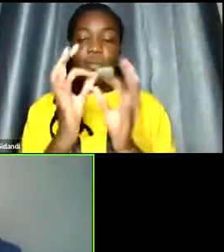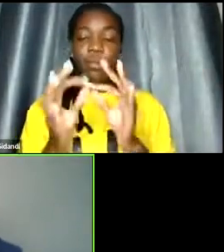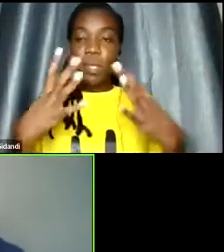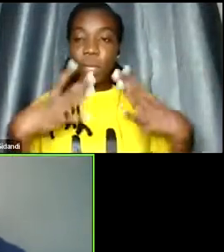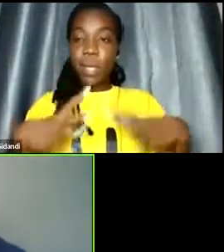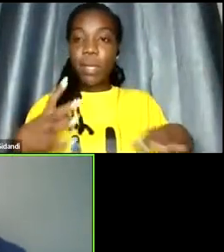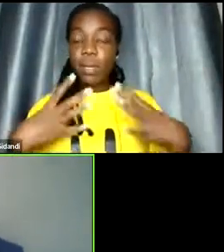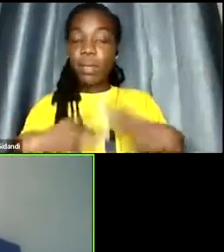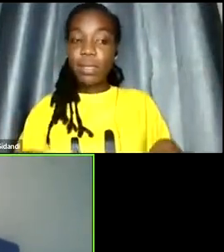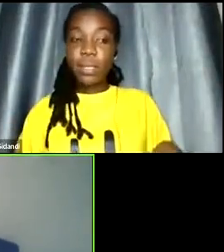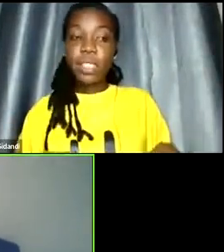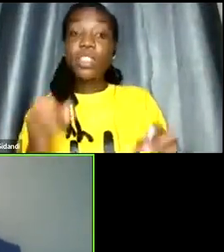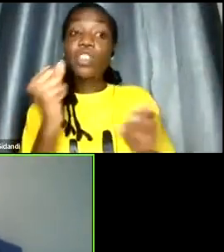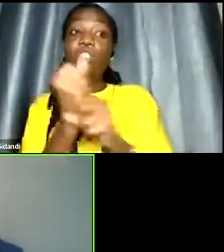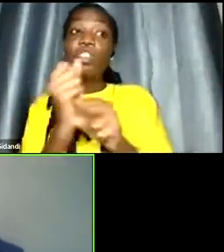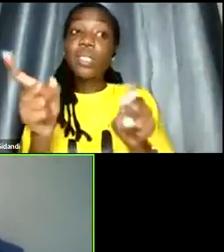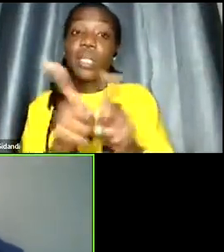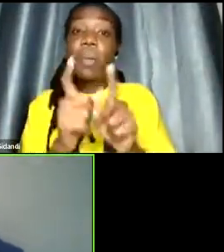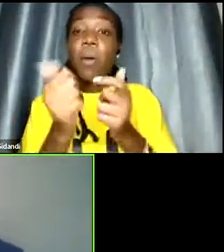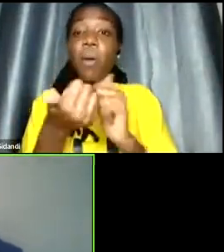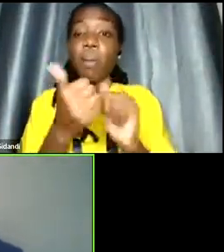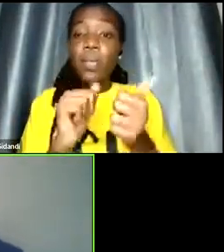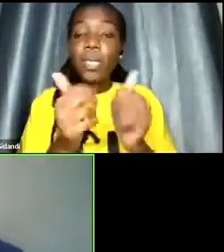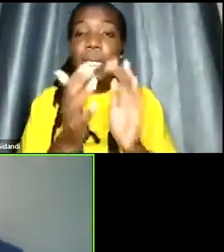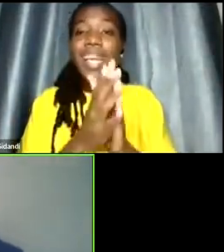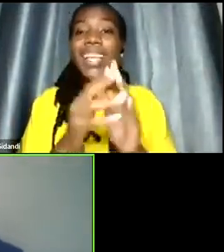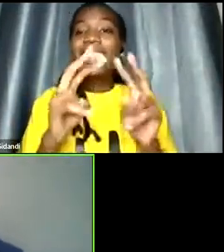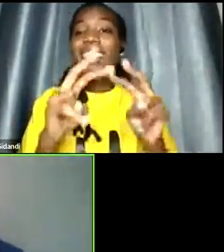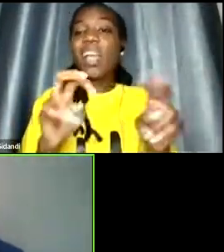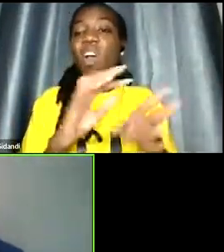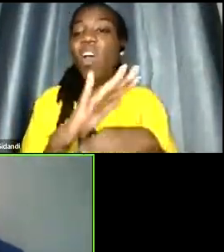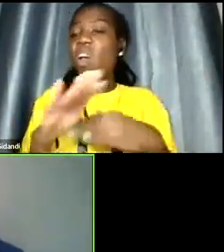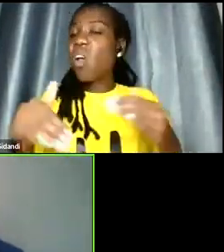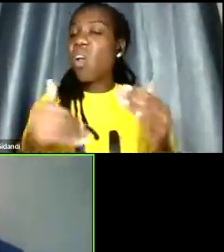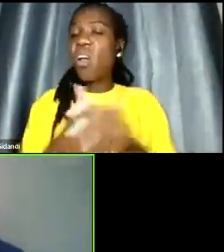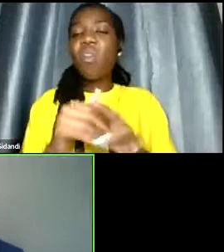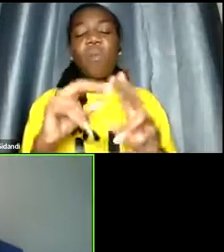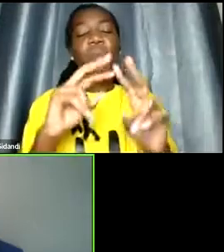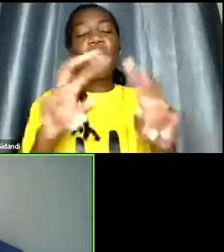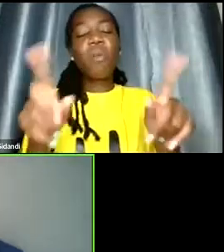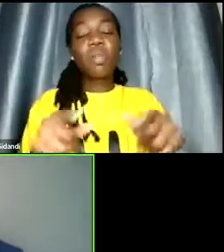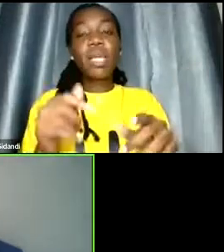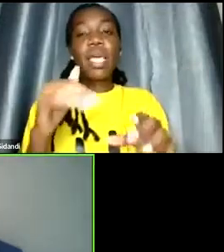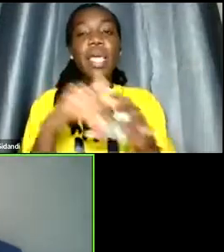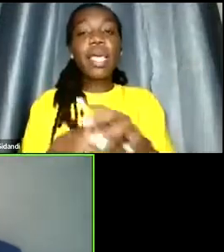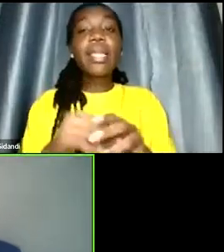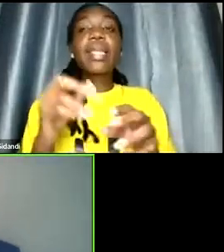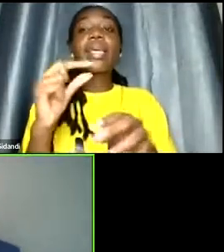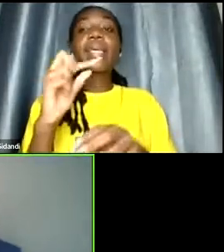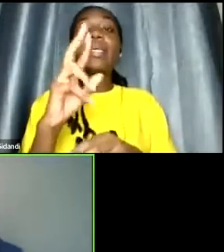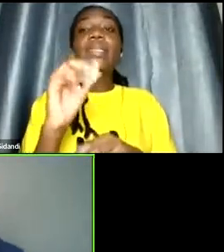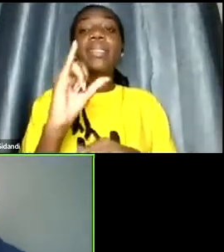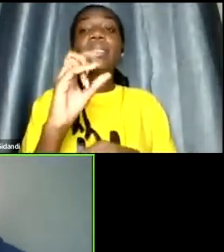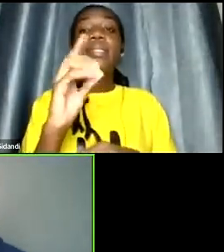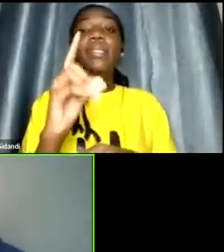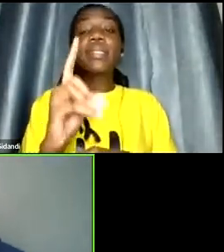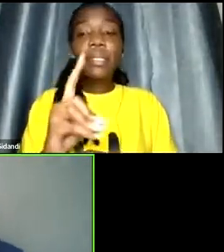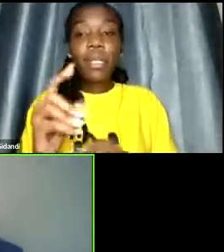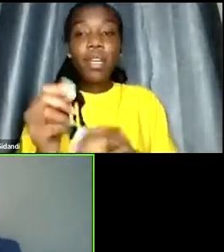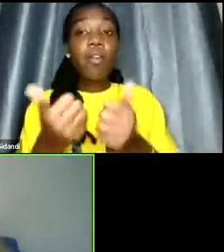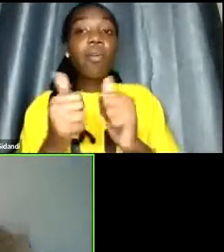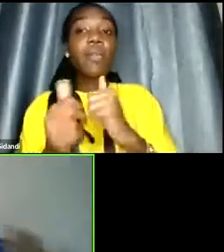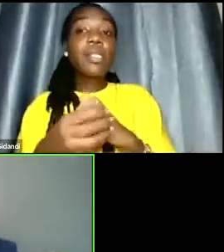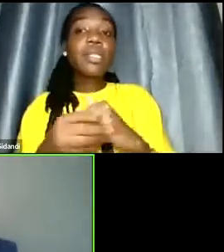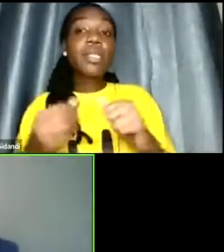been deemed as competent and they have checked all the boxes on the grid, they are competent, then in much the same way,